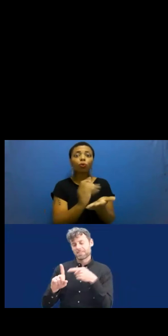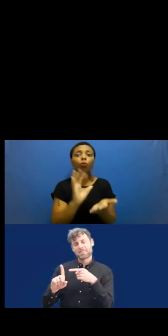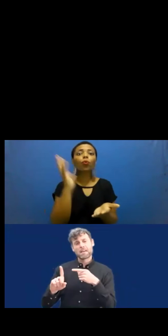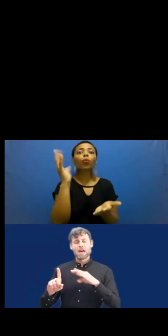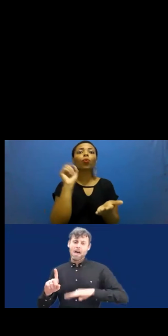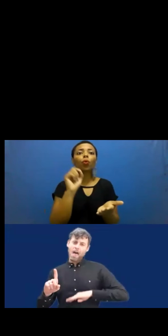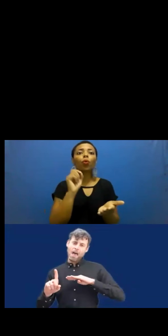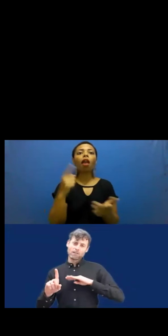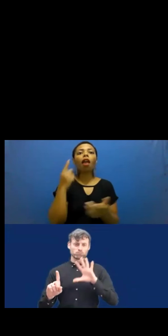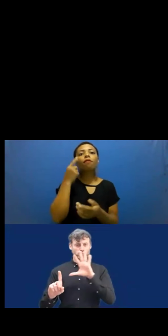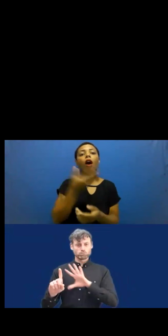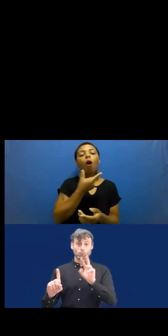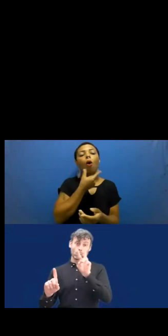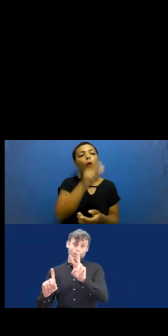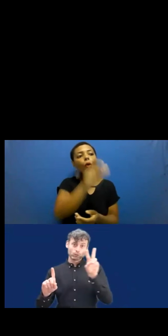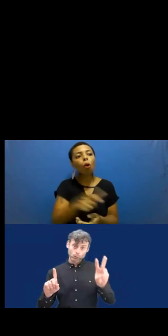years.